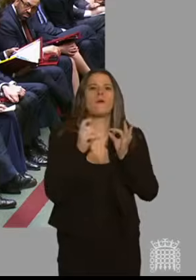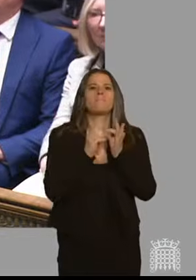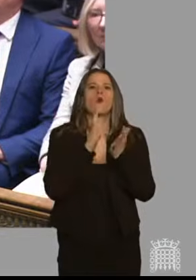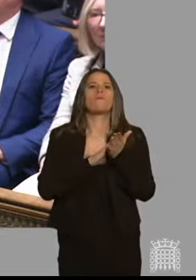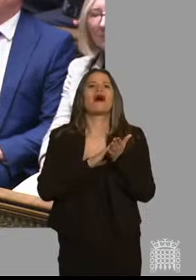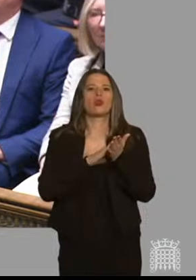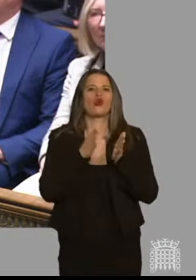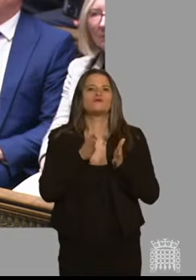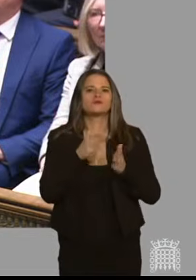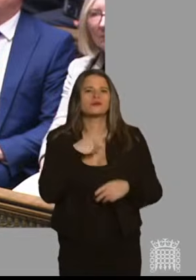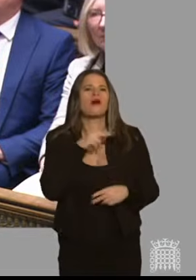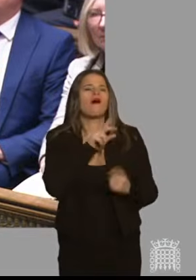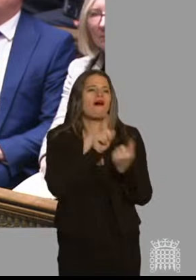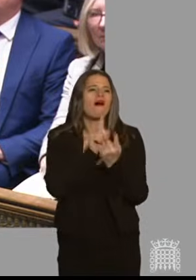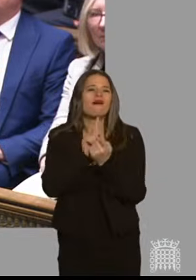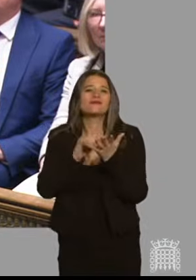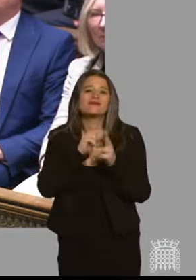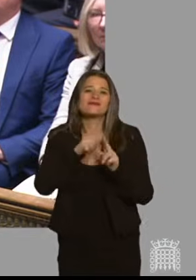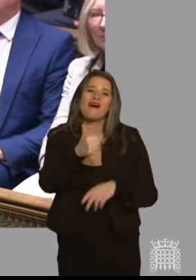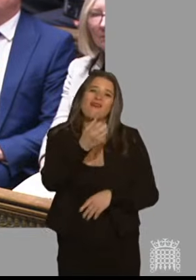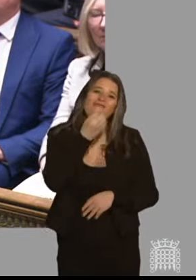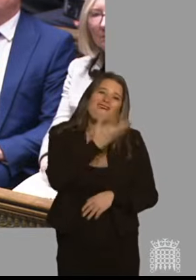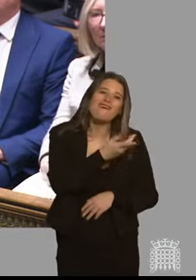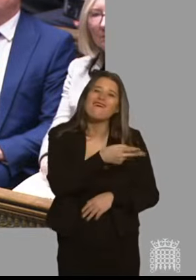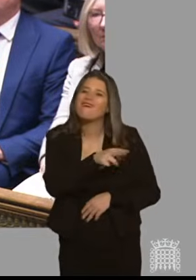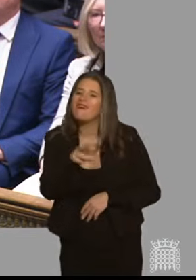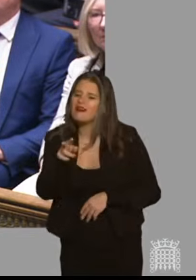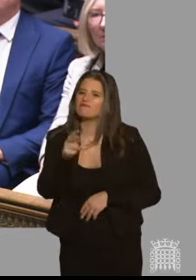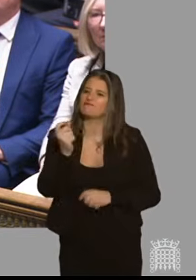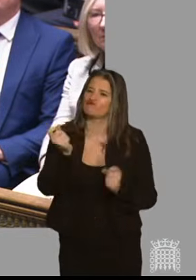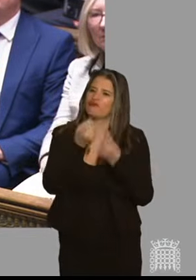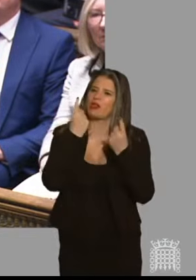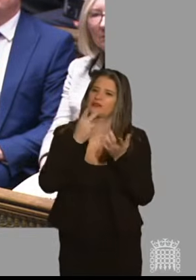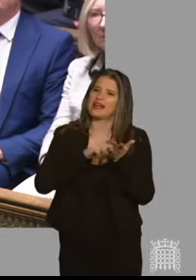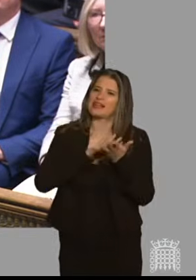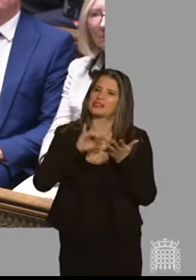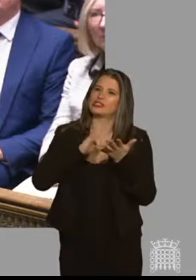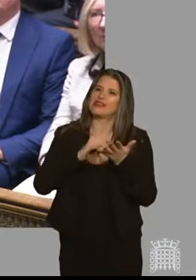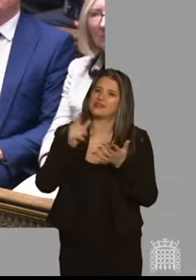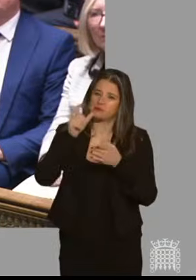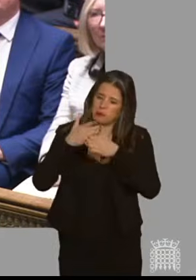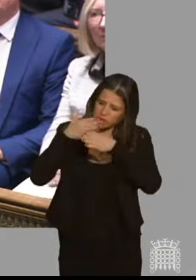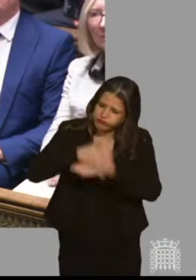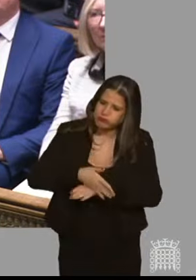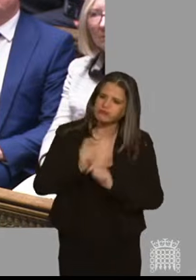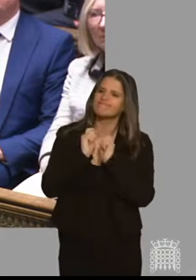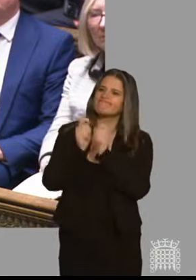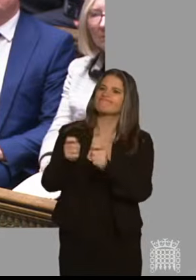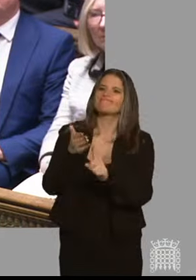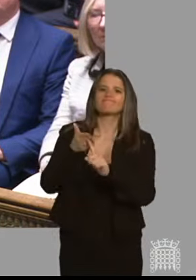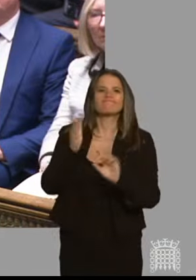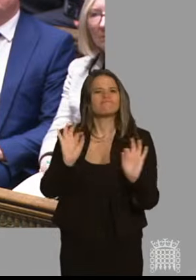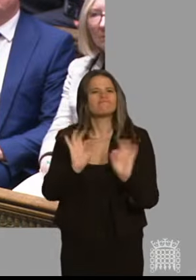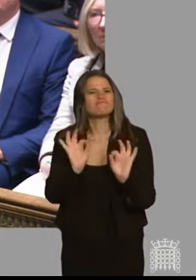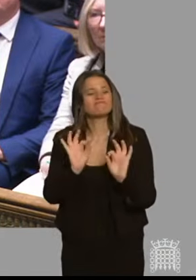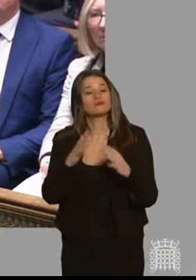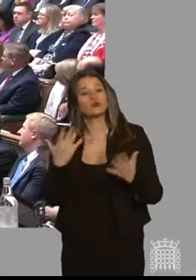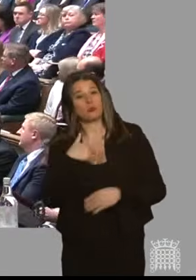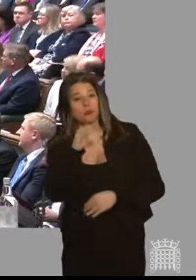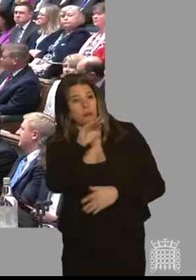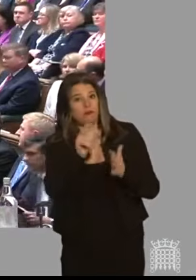so the nation can formally recognise those who devote much of their working lives in the NHS to helping